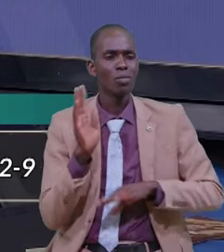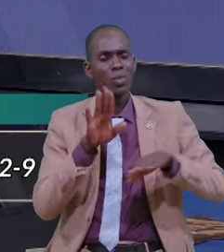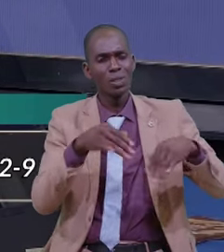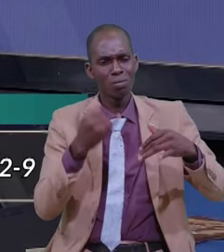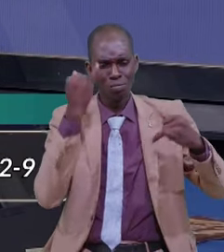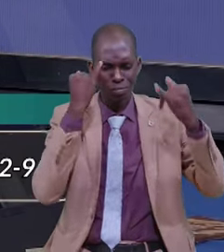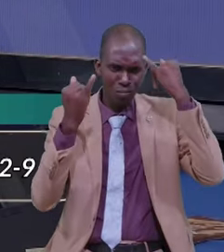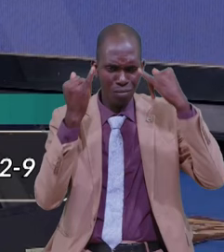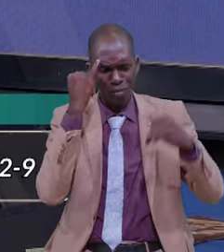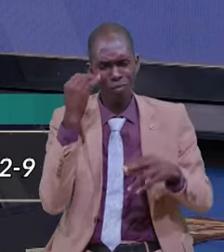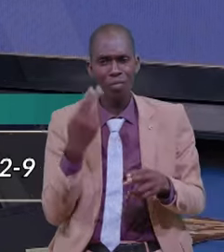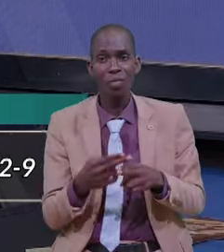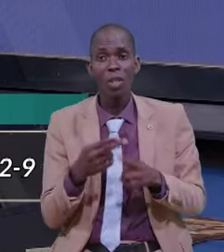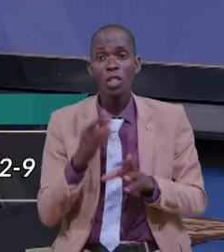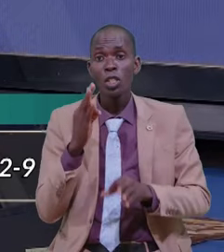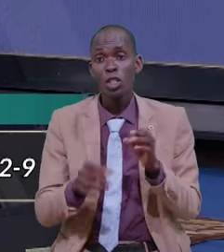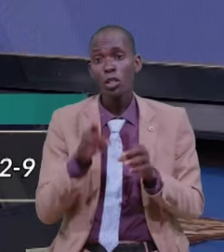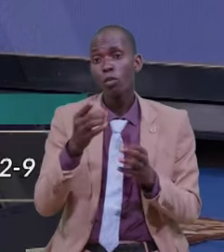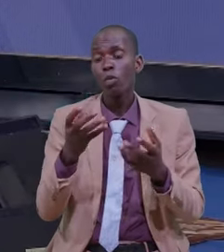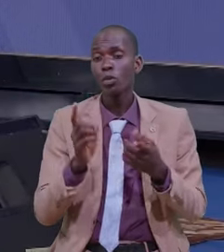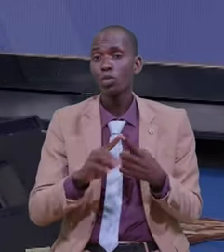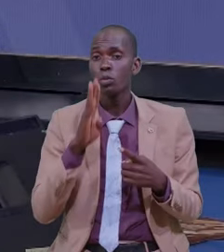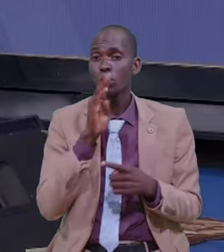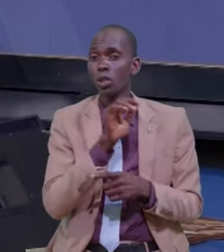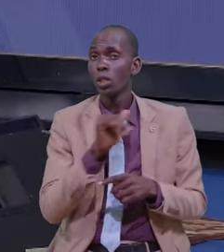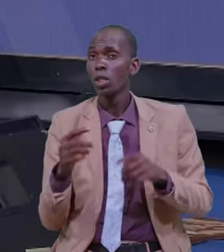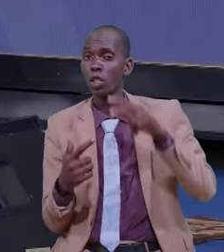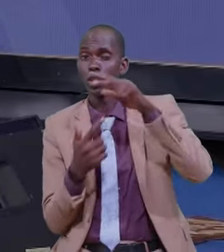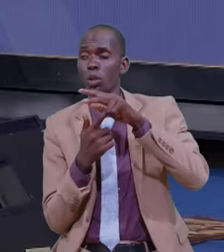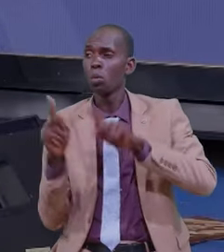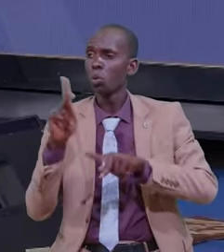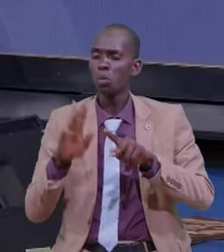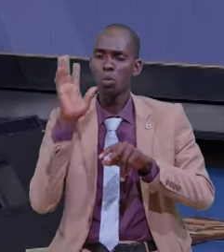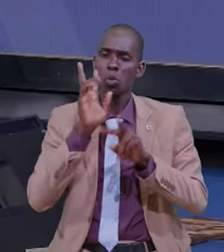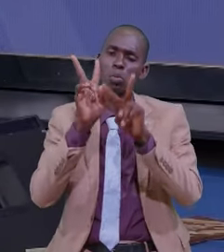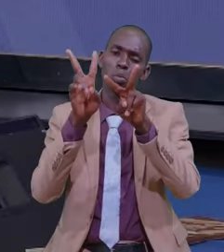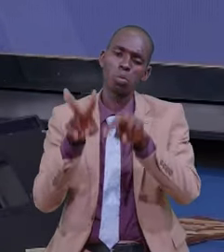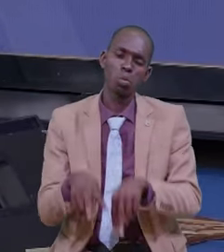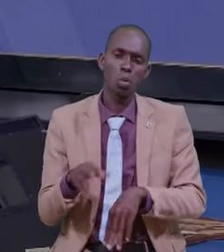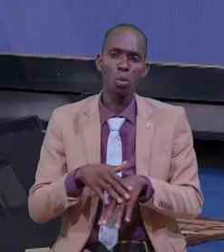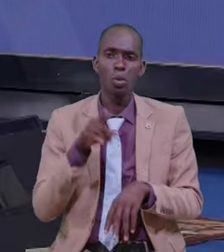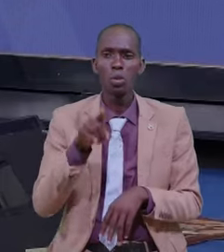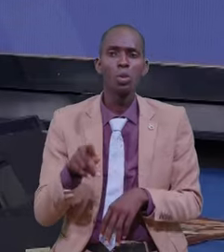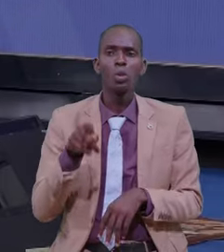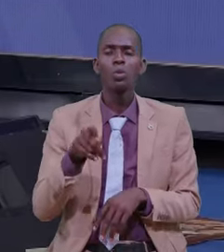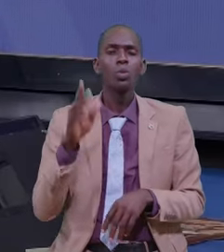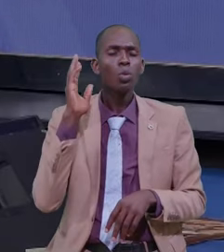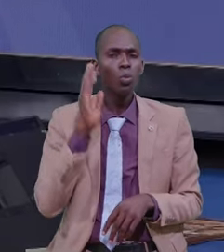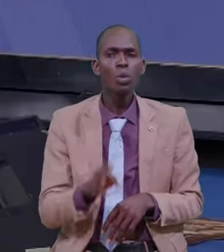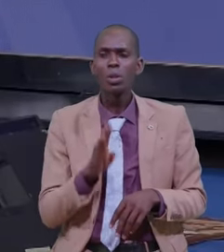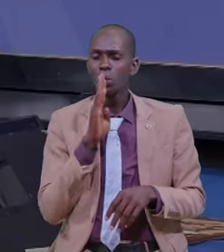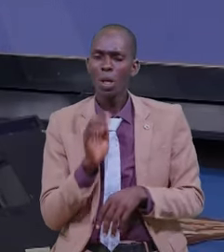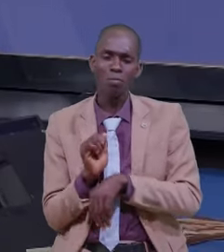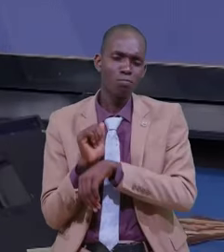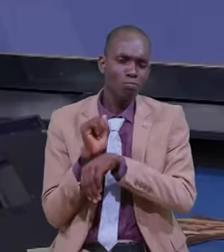to be a champion, they will belittle you. There will be tirades of words, negative